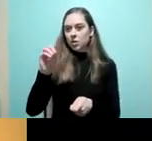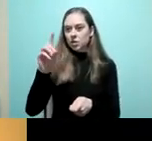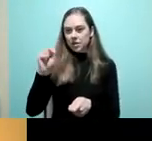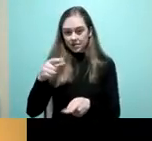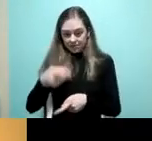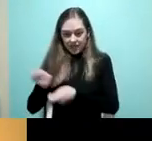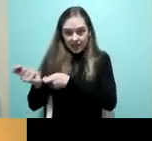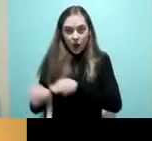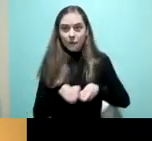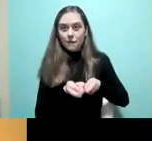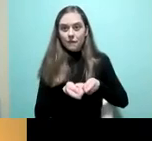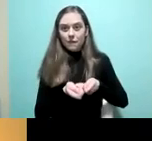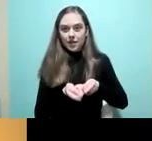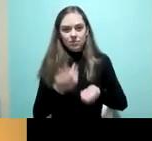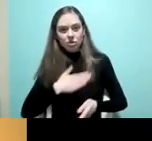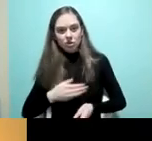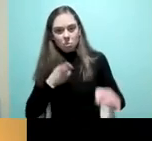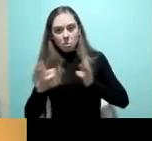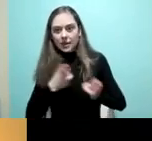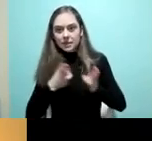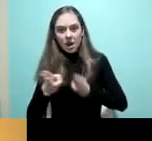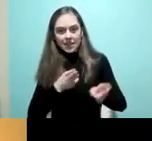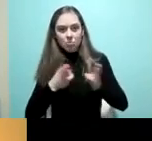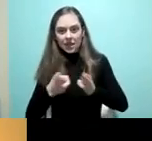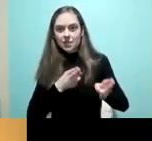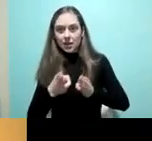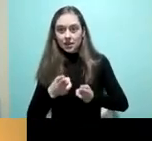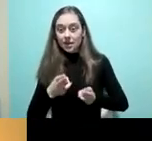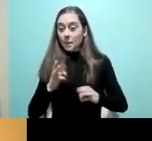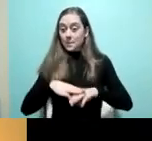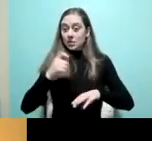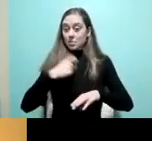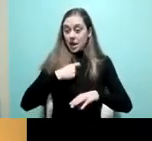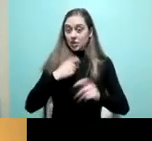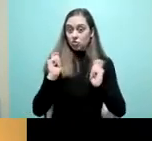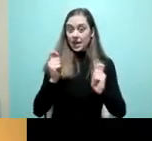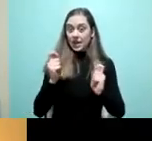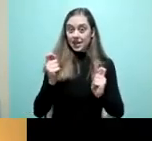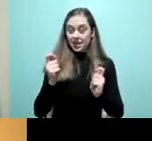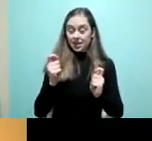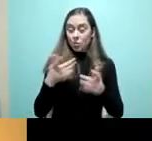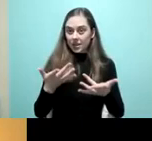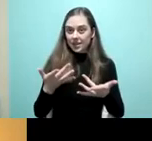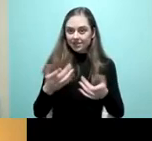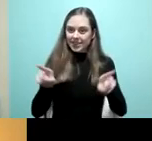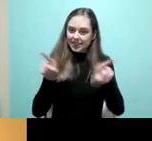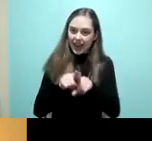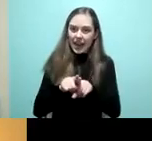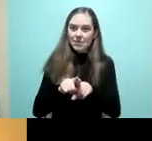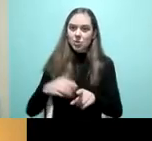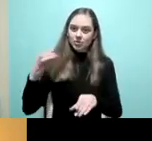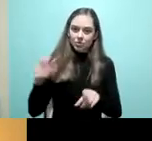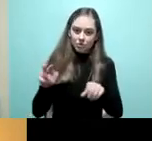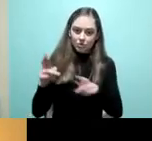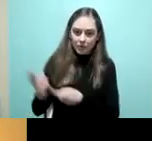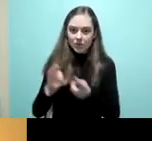over and over and over. Most of my training sessions, boxing sessions, are going over the same things, the same things, the same